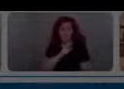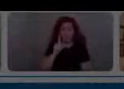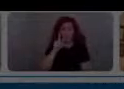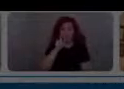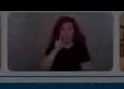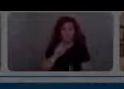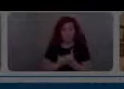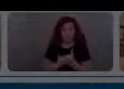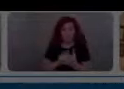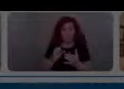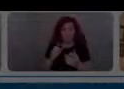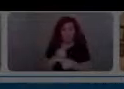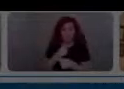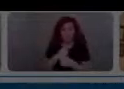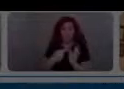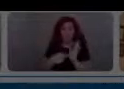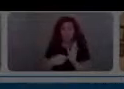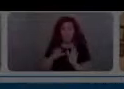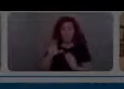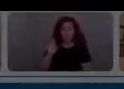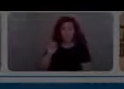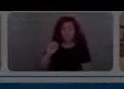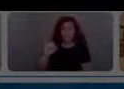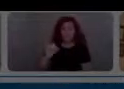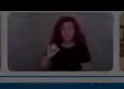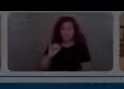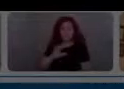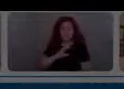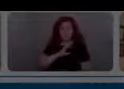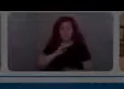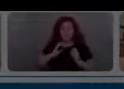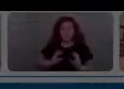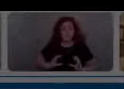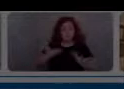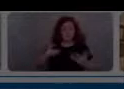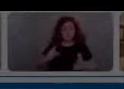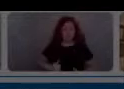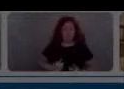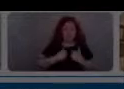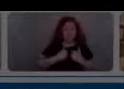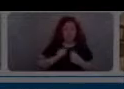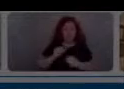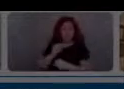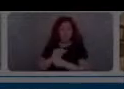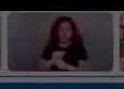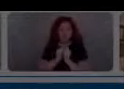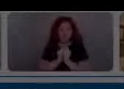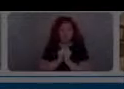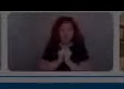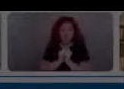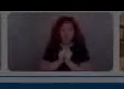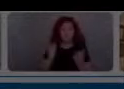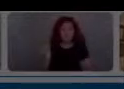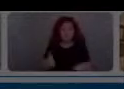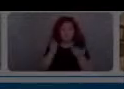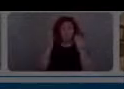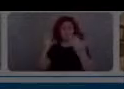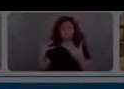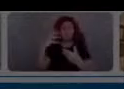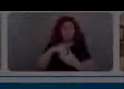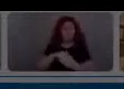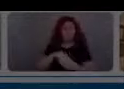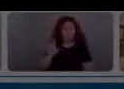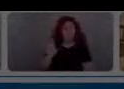accurately represents a community of interests of citizens who live and work together the proposed inclusion of desert